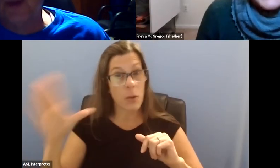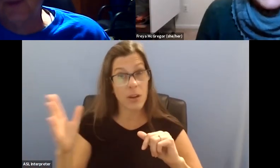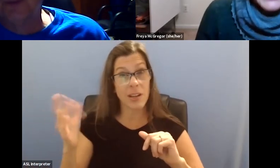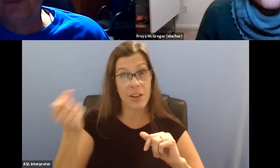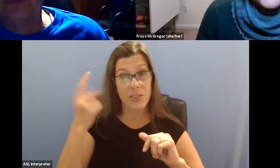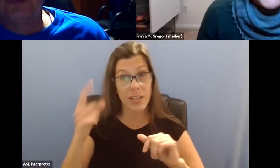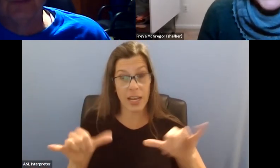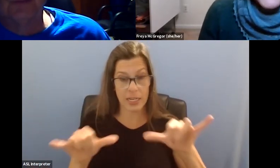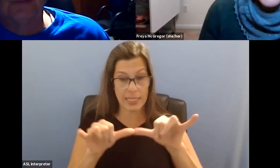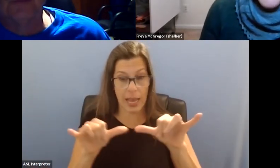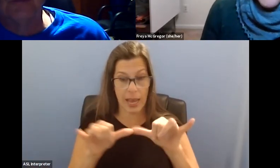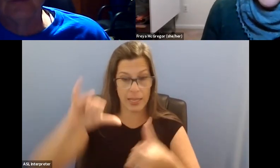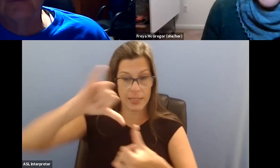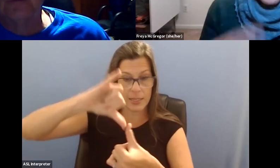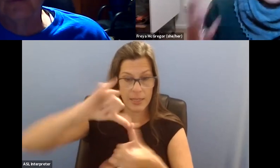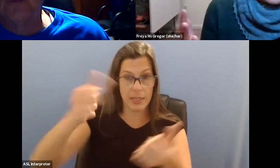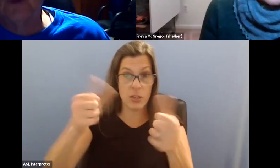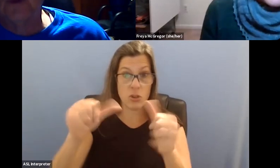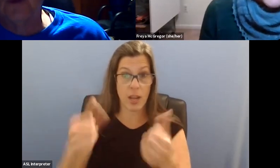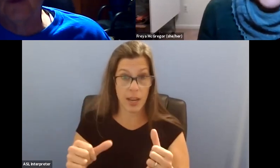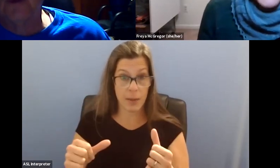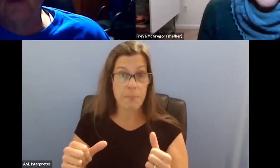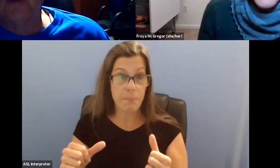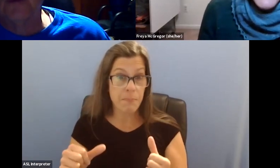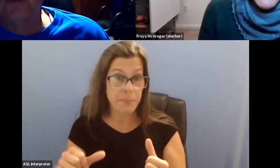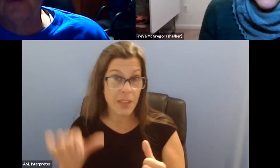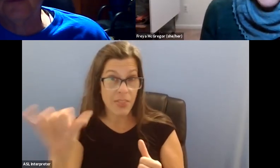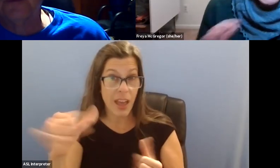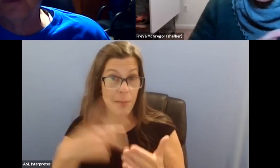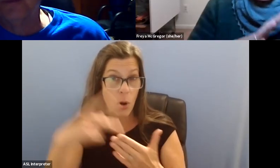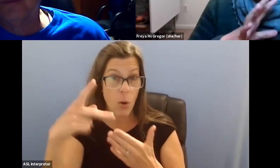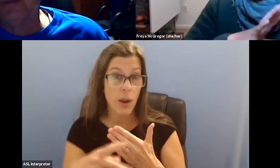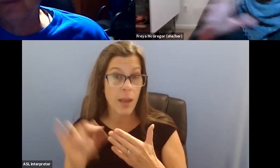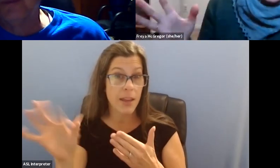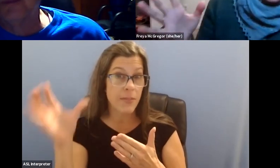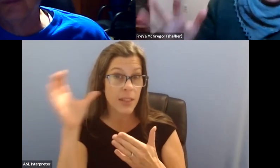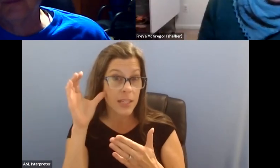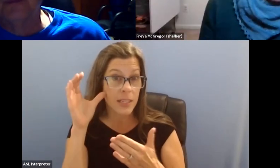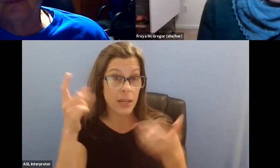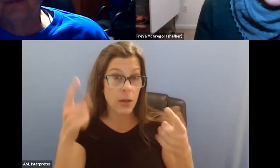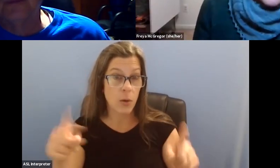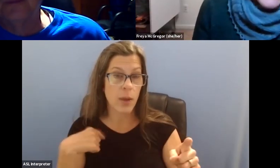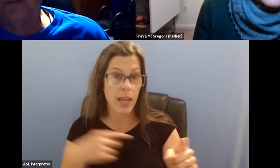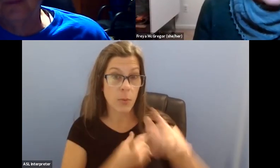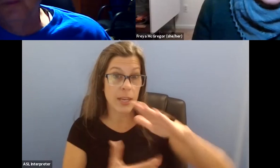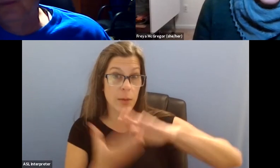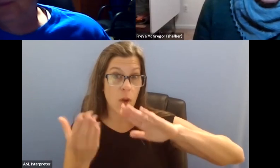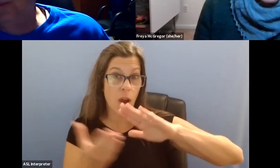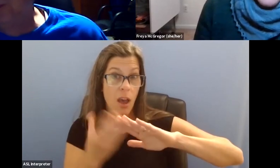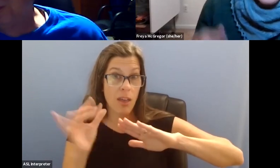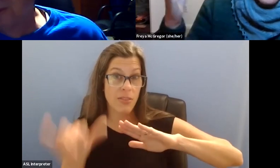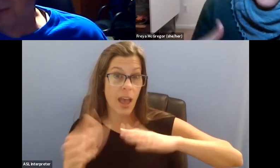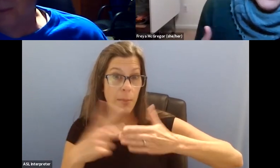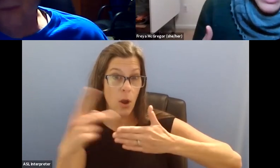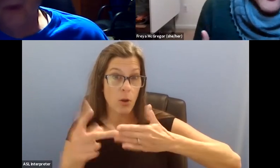Yeah. Um, so that, that program, by the way, if you're listening folks and you're interested in that, once we have run that program, hopefully next spring, um,